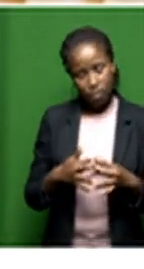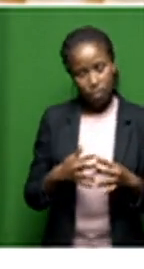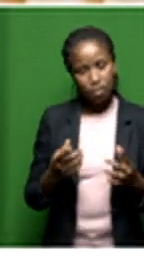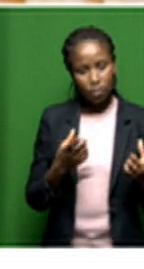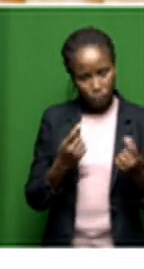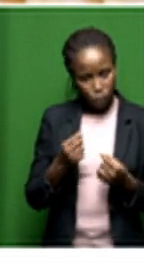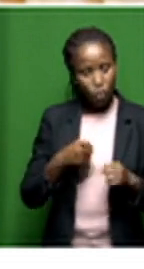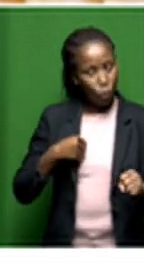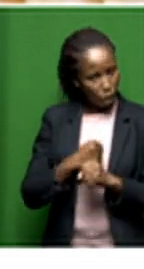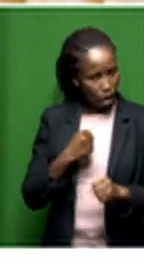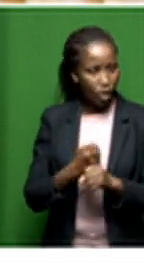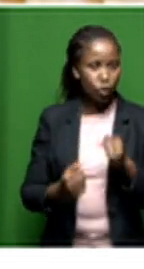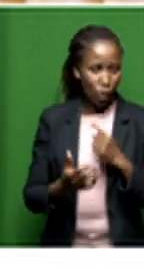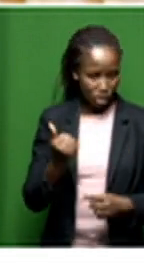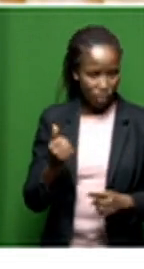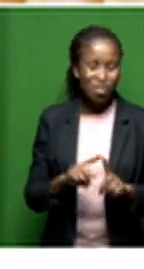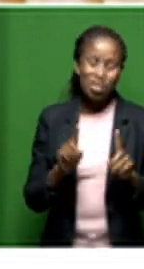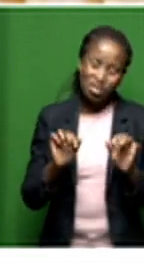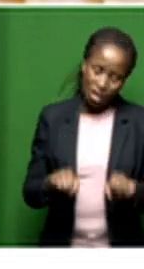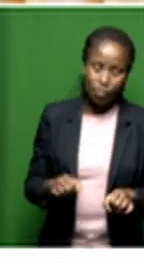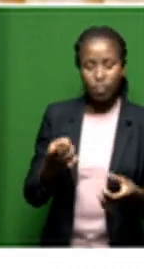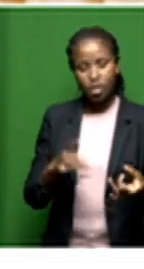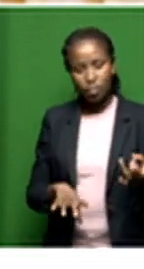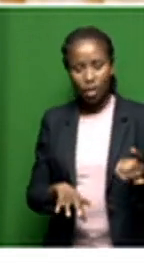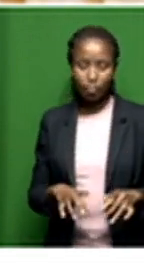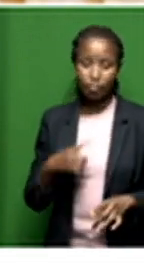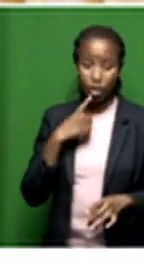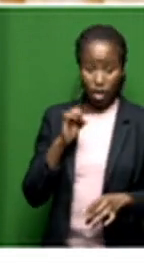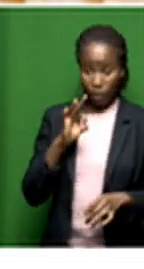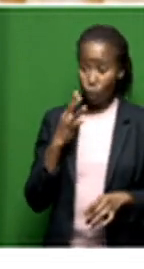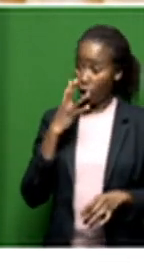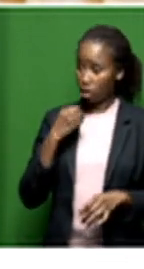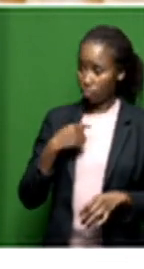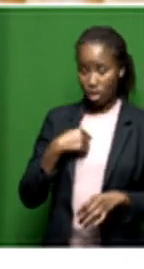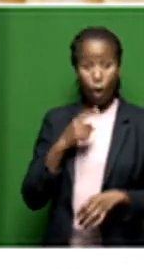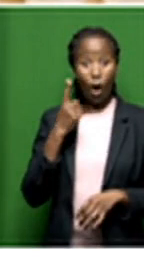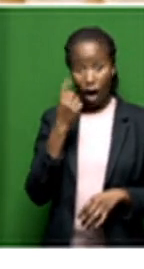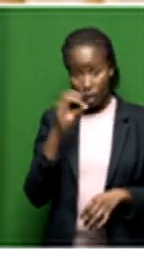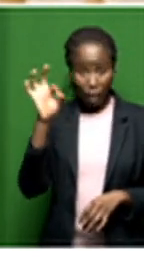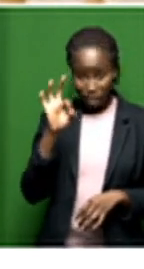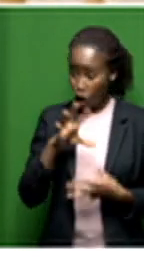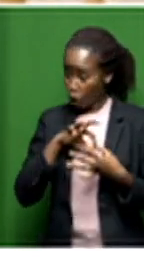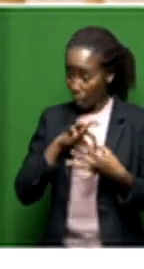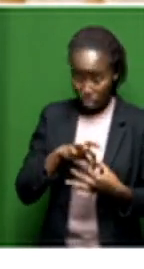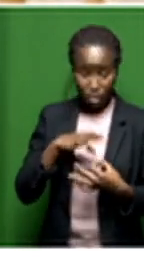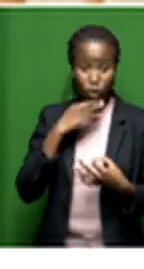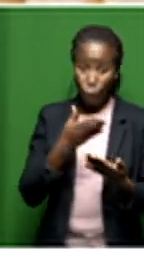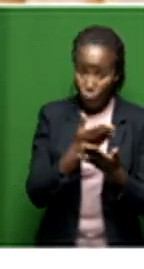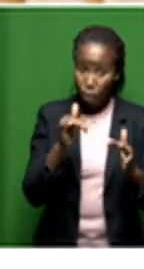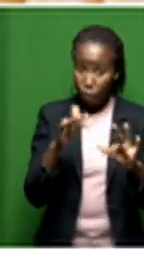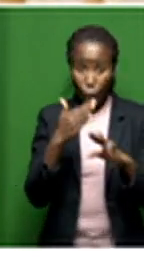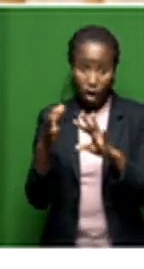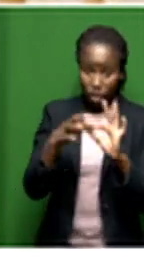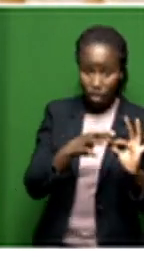to achieve those deliverables. But yes, at times, if you say to me, is there 100% commitment and is everybody working together? COVID